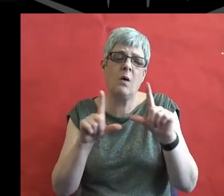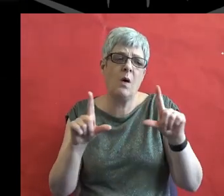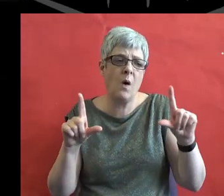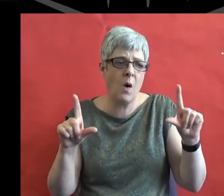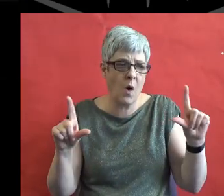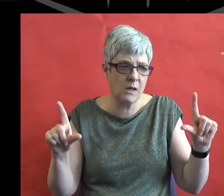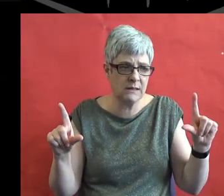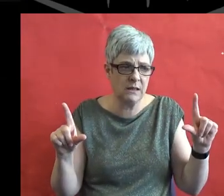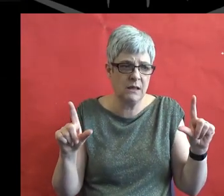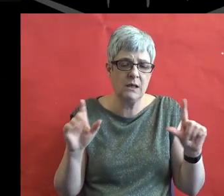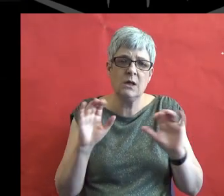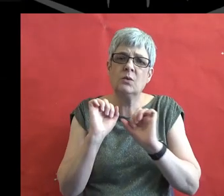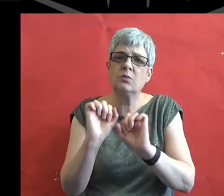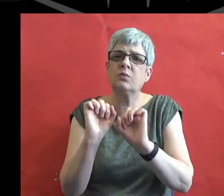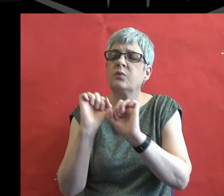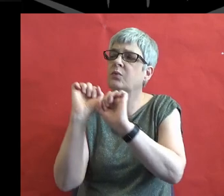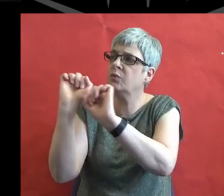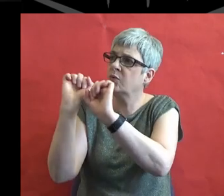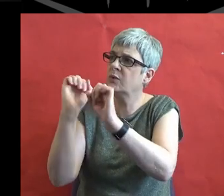Lord, your